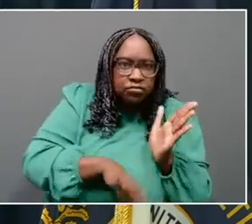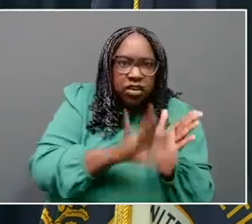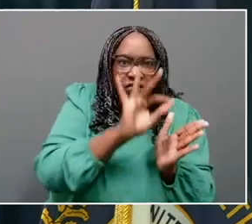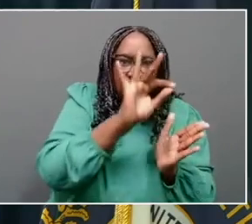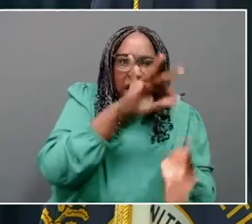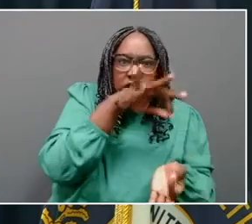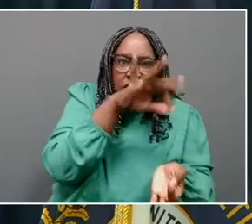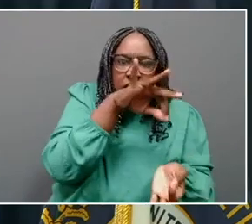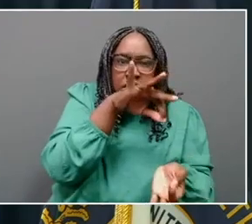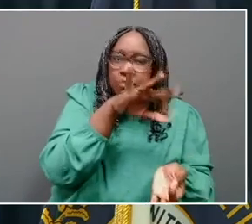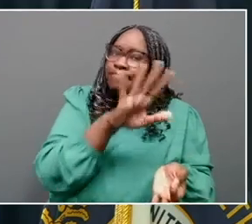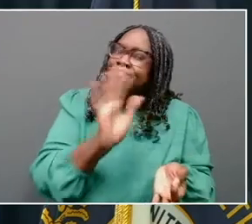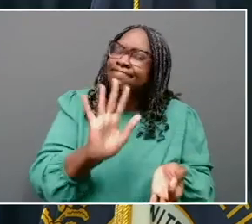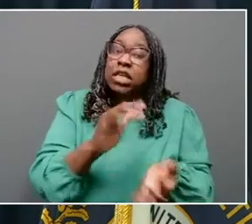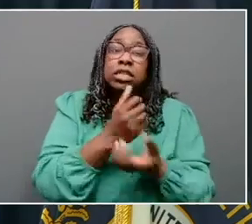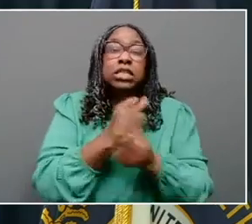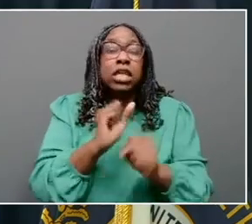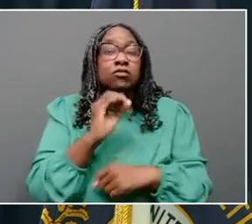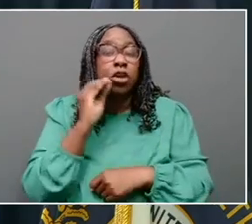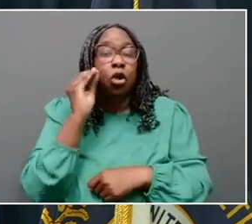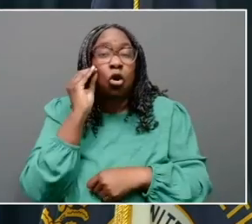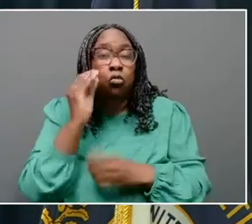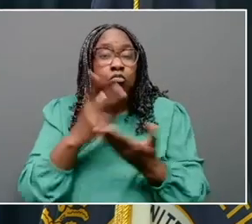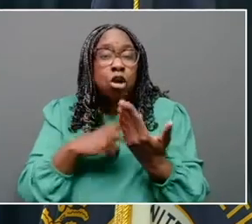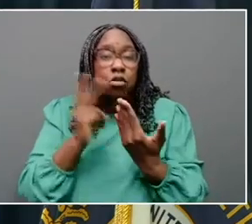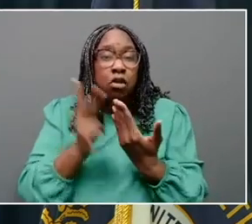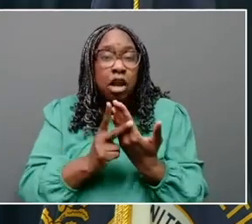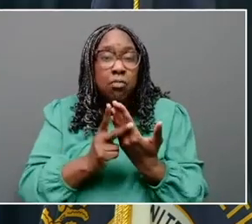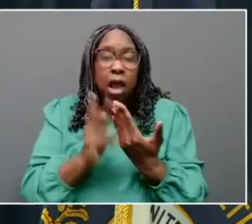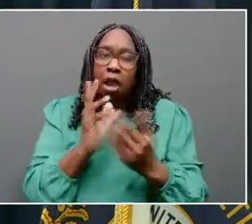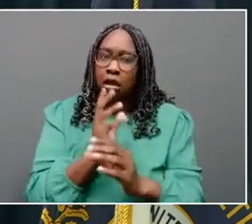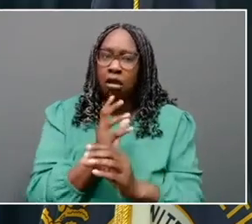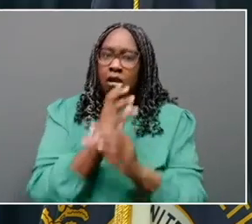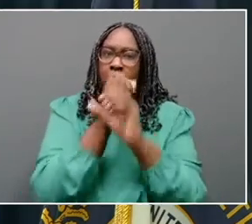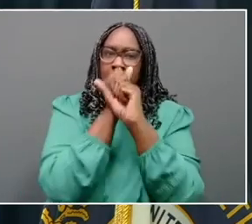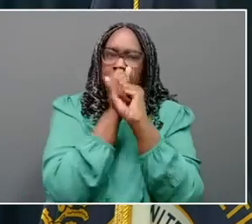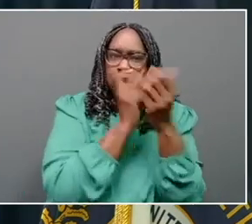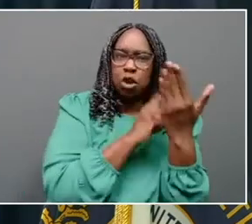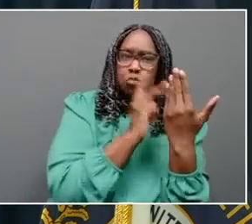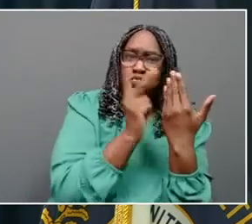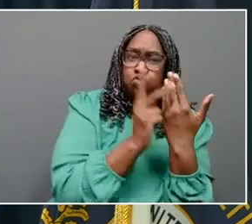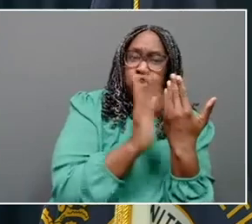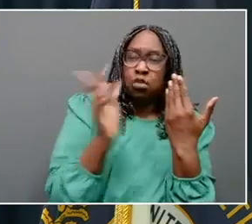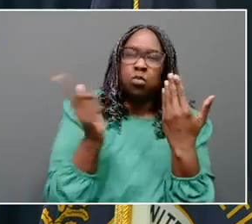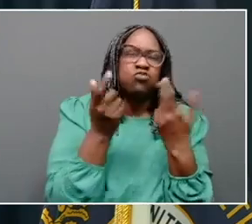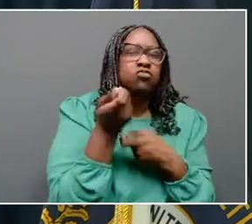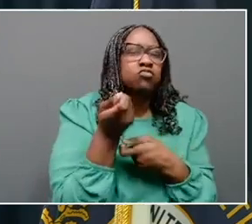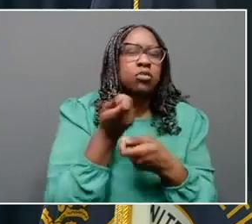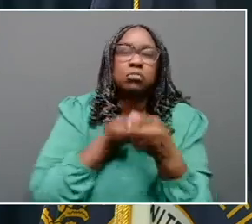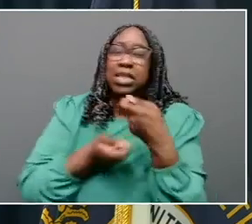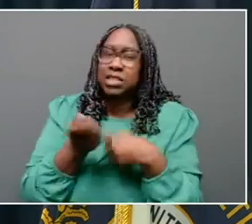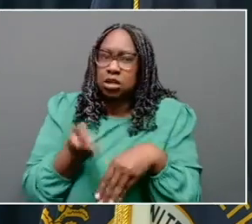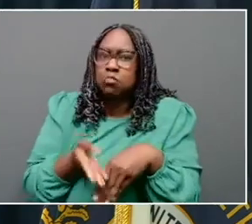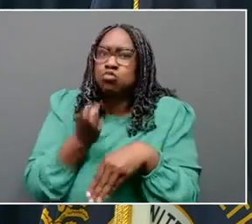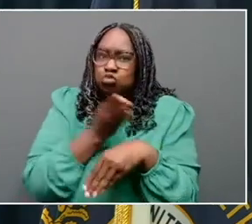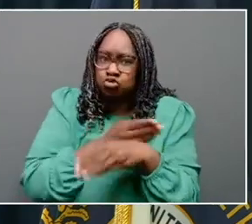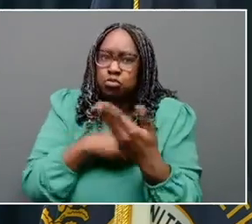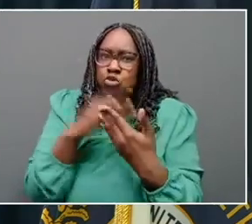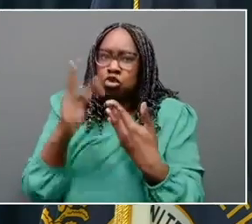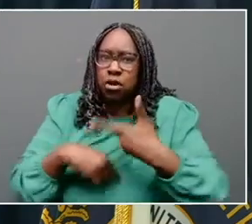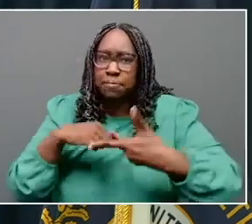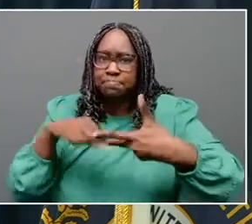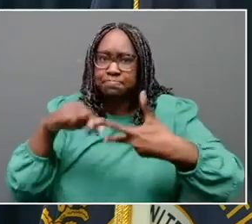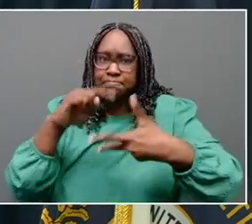my office's existing address confidentiality program and improves on it in three ways. One,